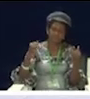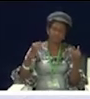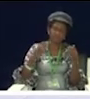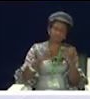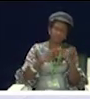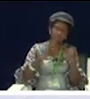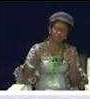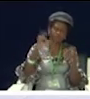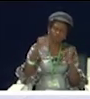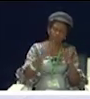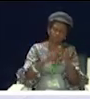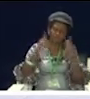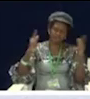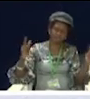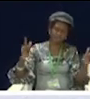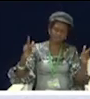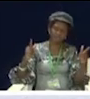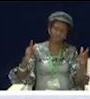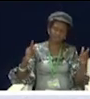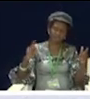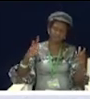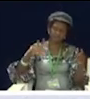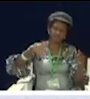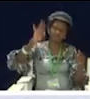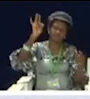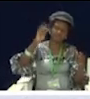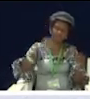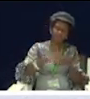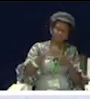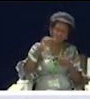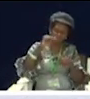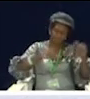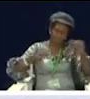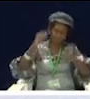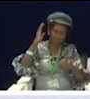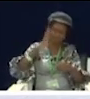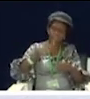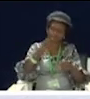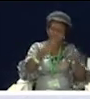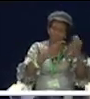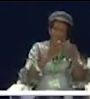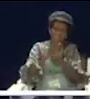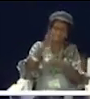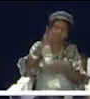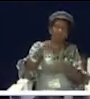the greatest discoveries in science is going to come through you.